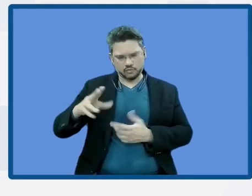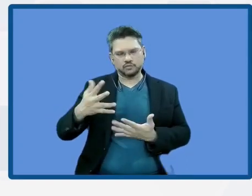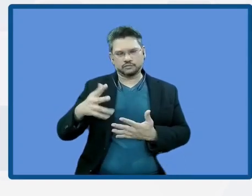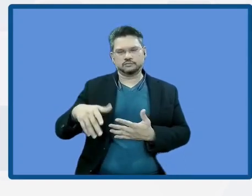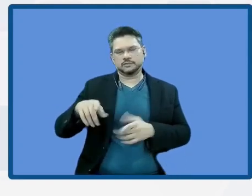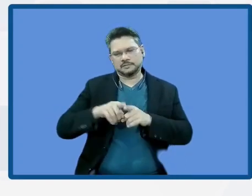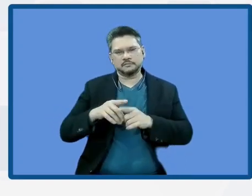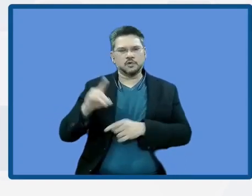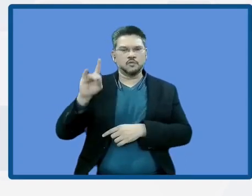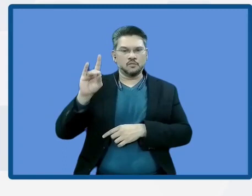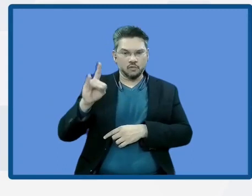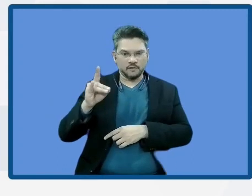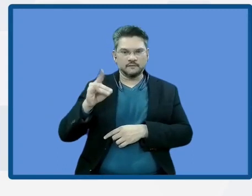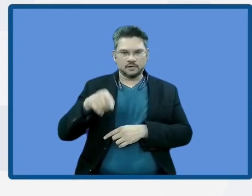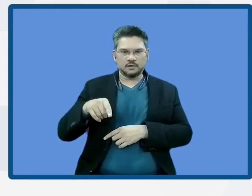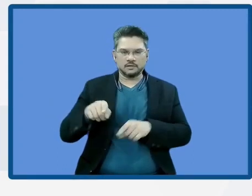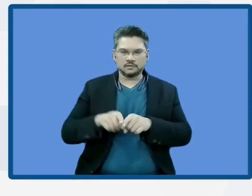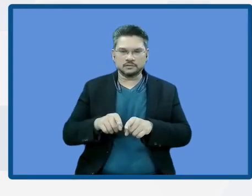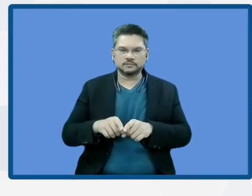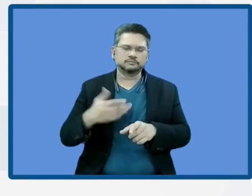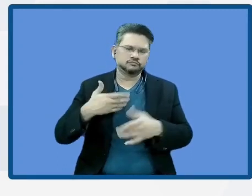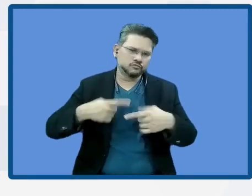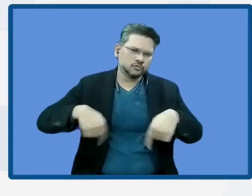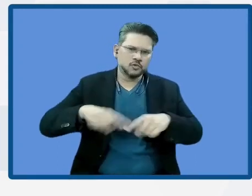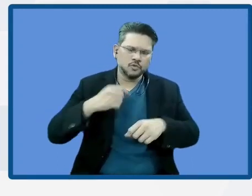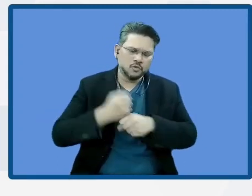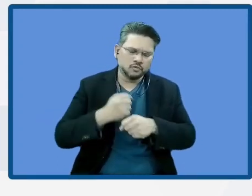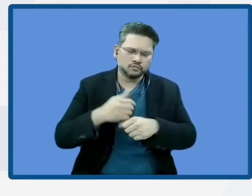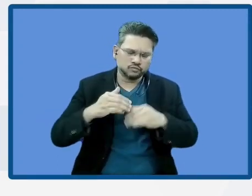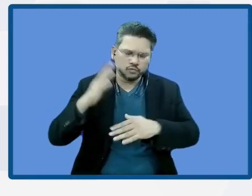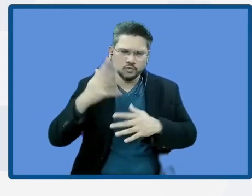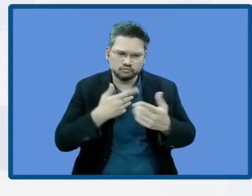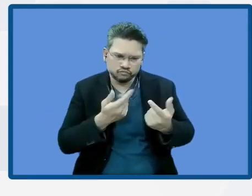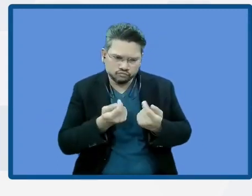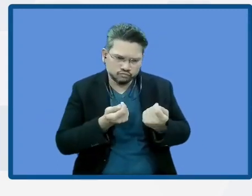to coordinate the brigades together with the emergency